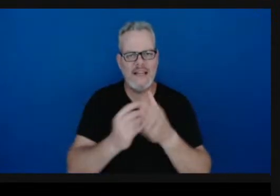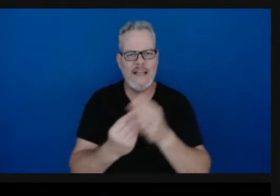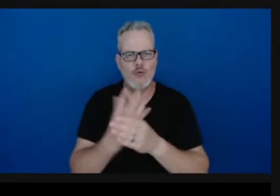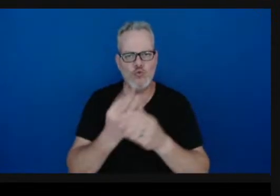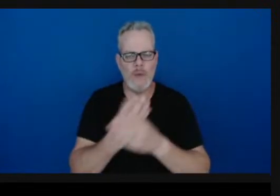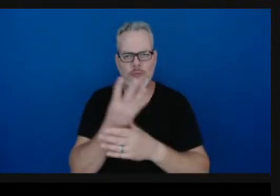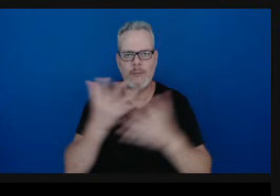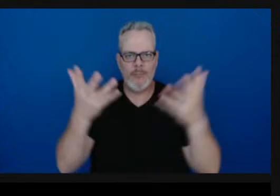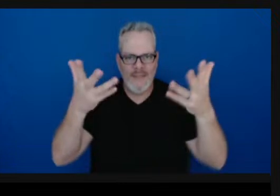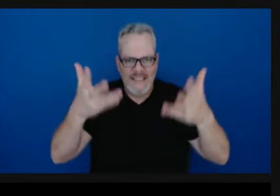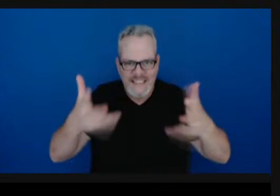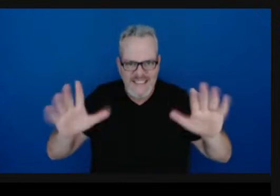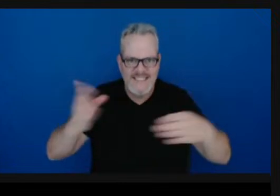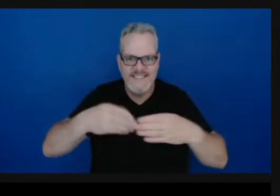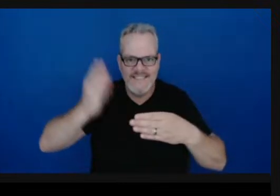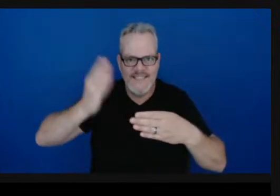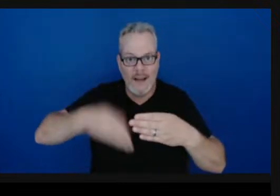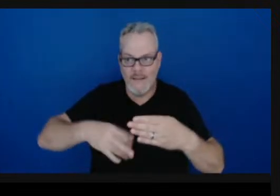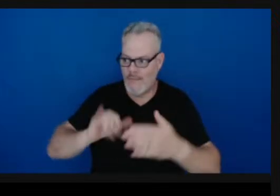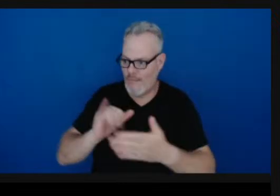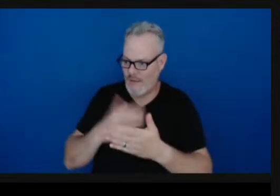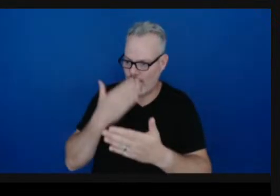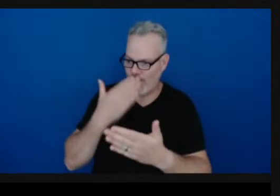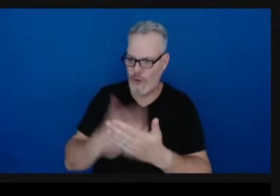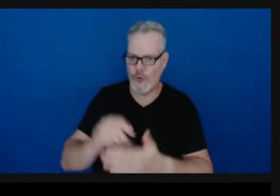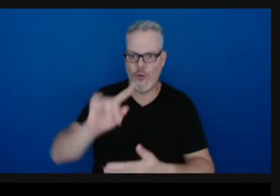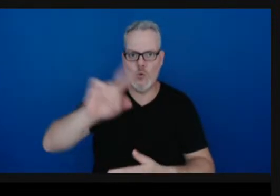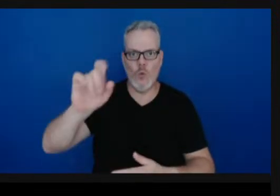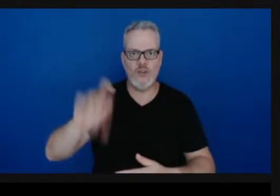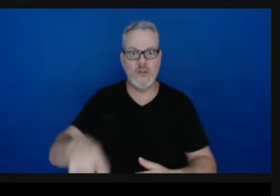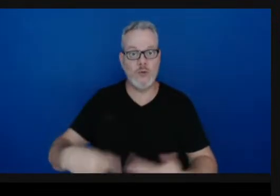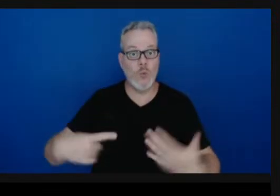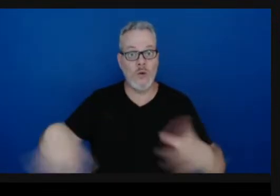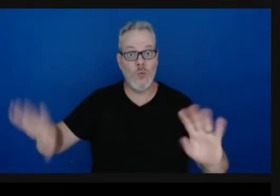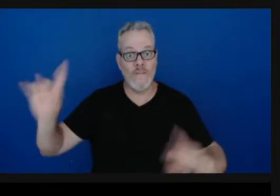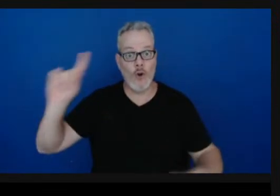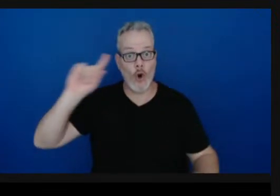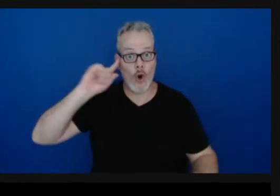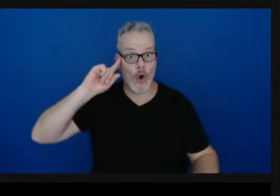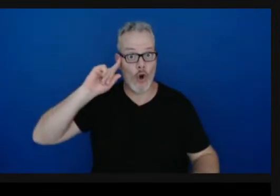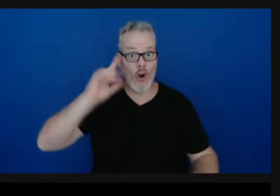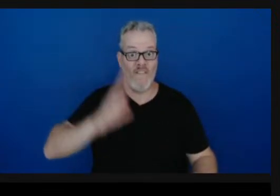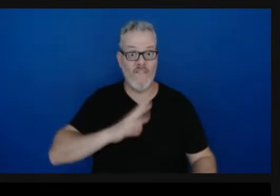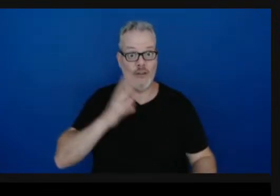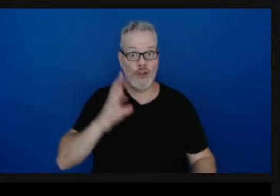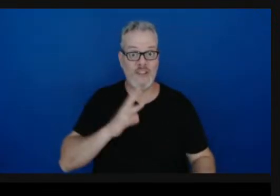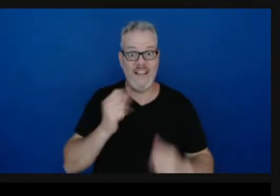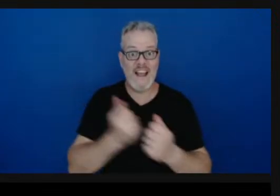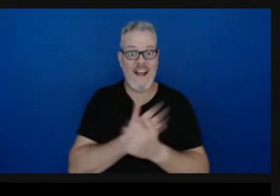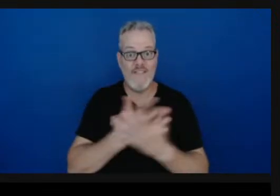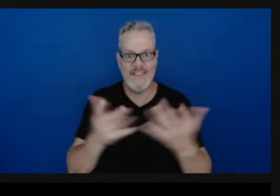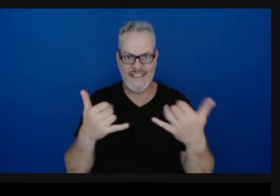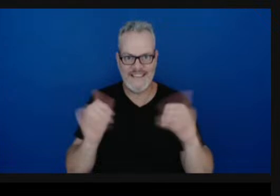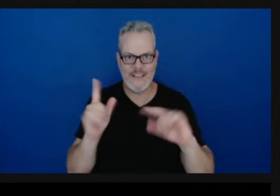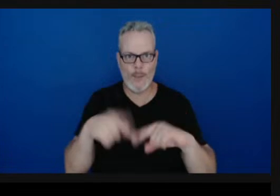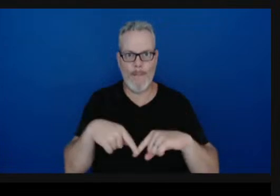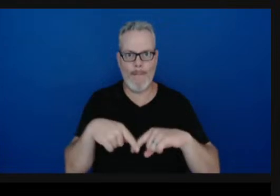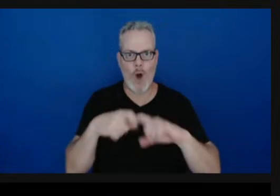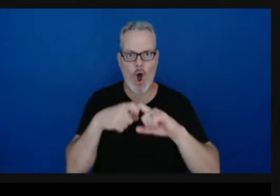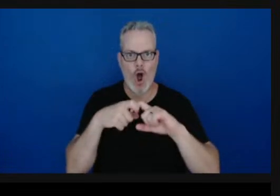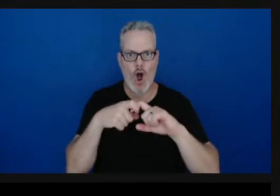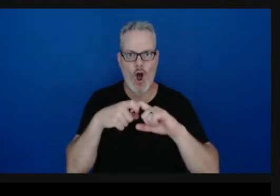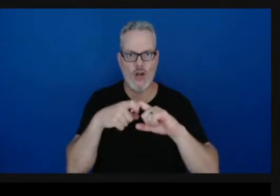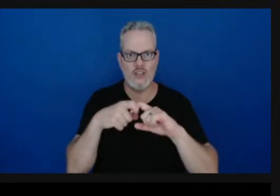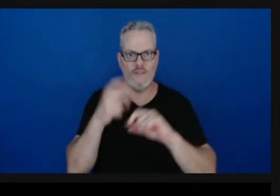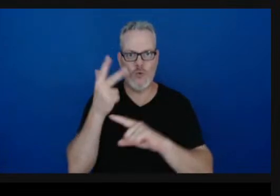great question. As far as we've heard officially, everything is still paused until a 3-month